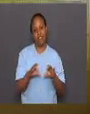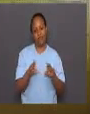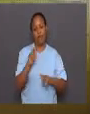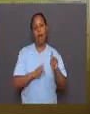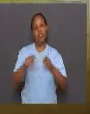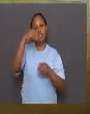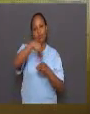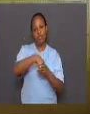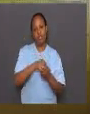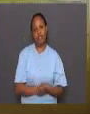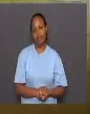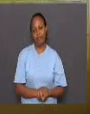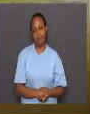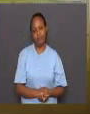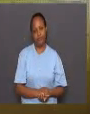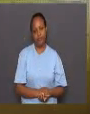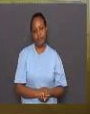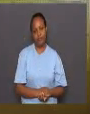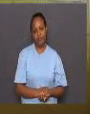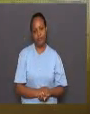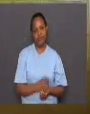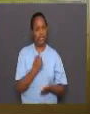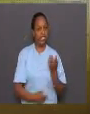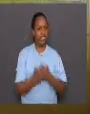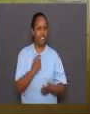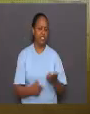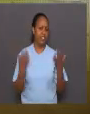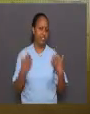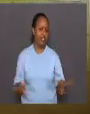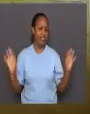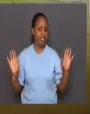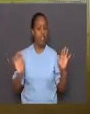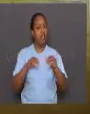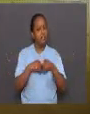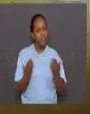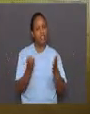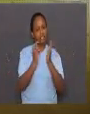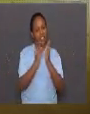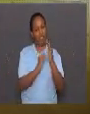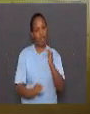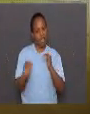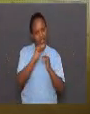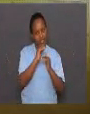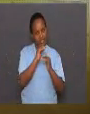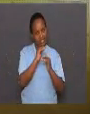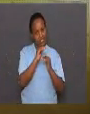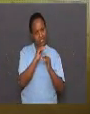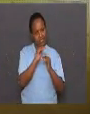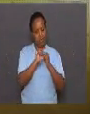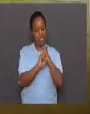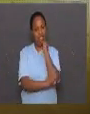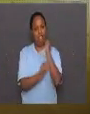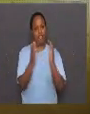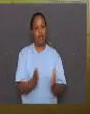within society. We also discussed how rule of law protects